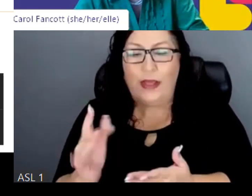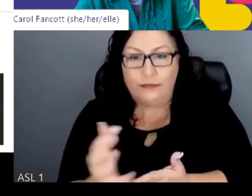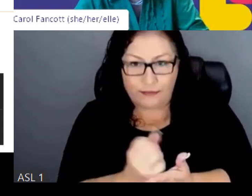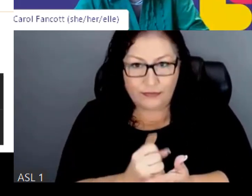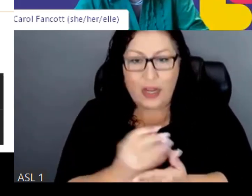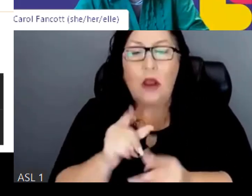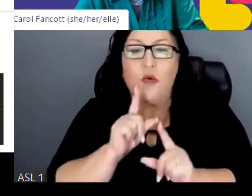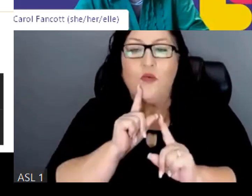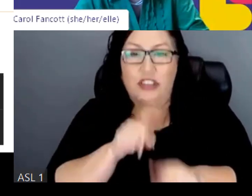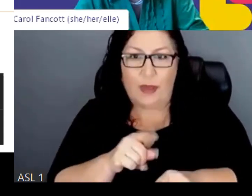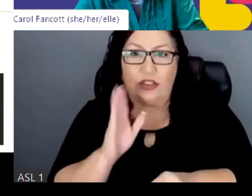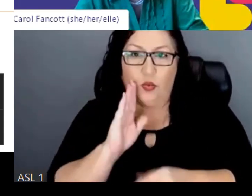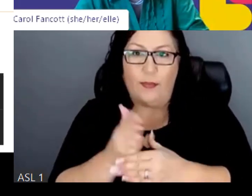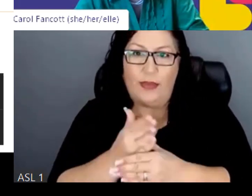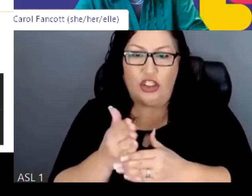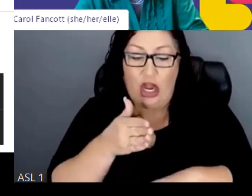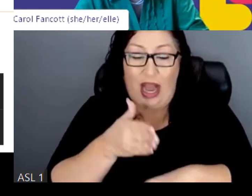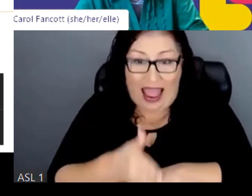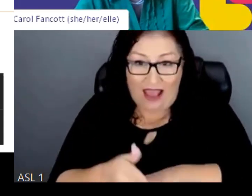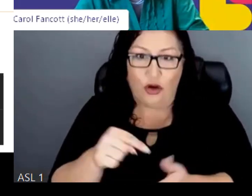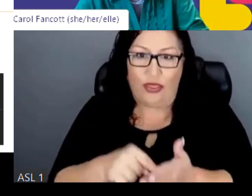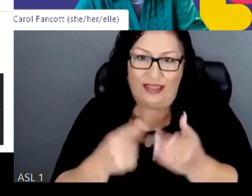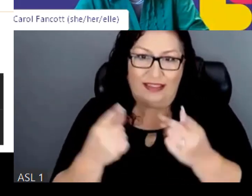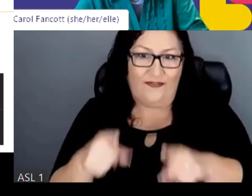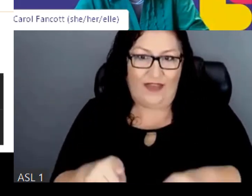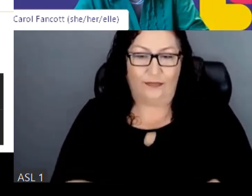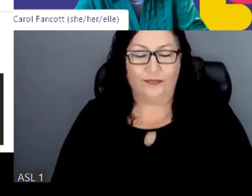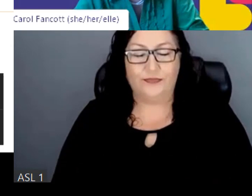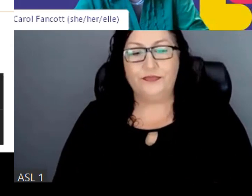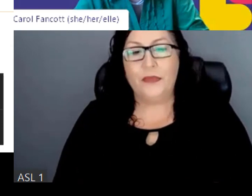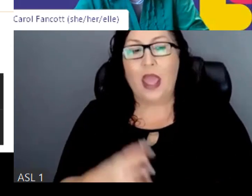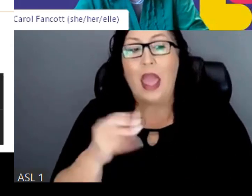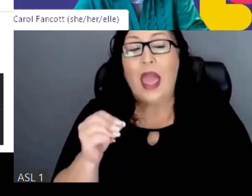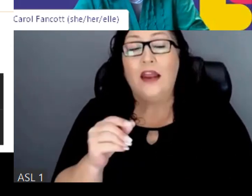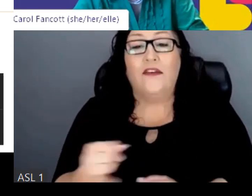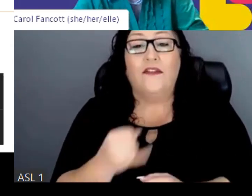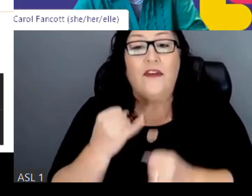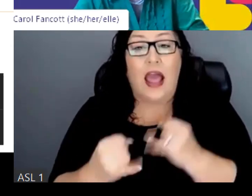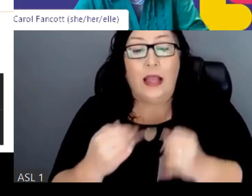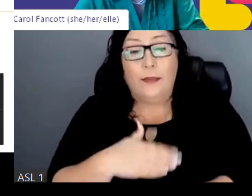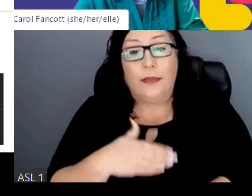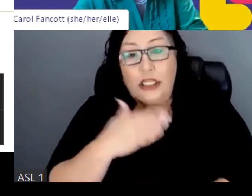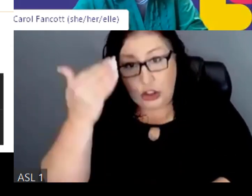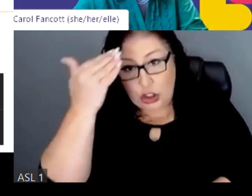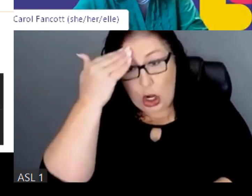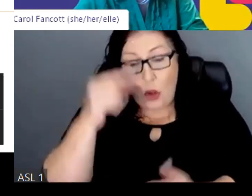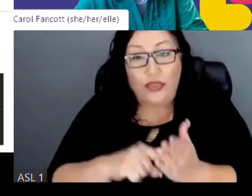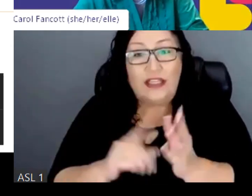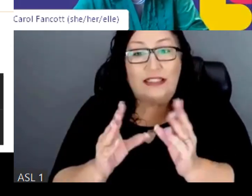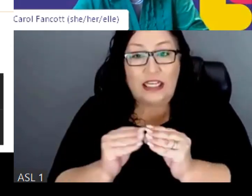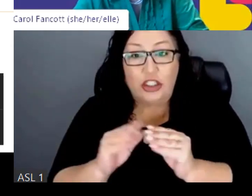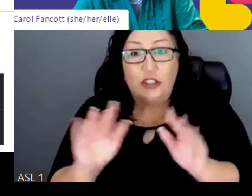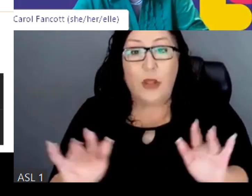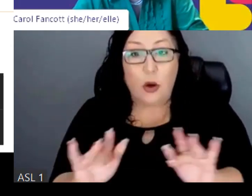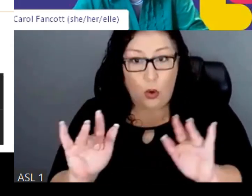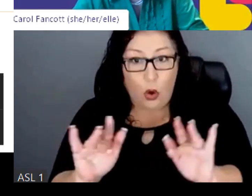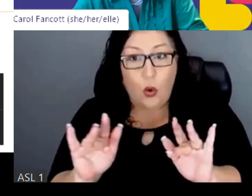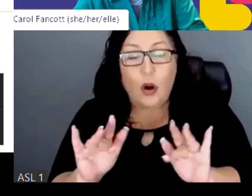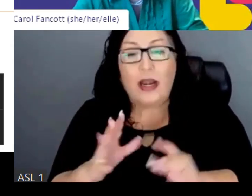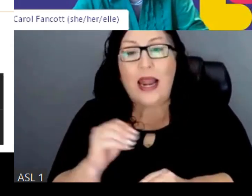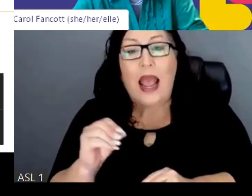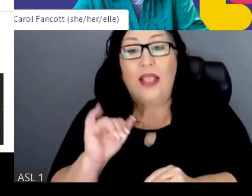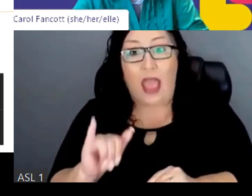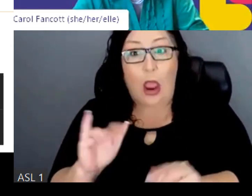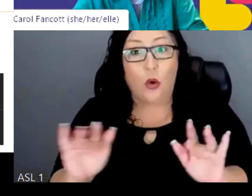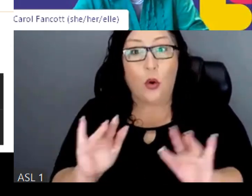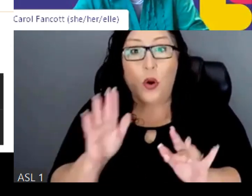will be collated and responses will be shared after the event. And finally, please note that the session is being